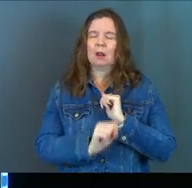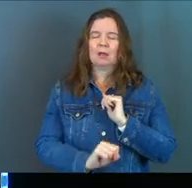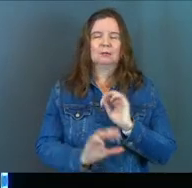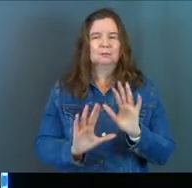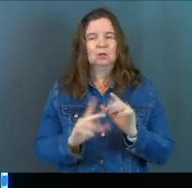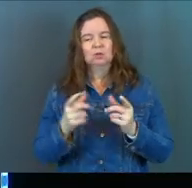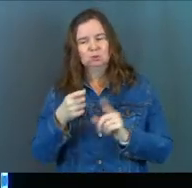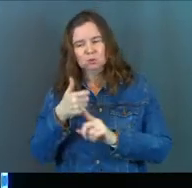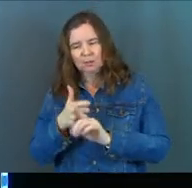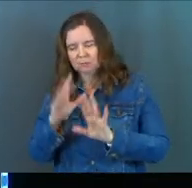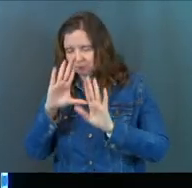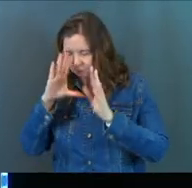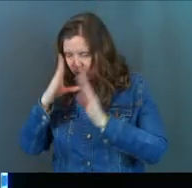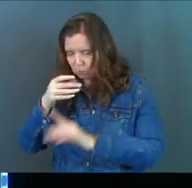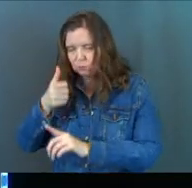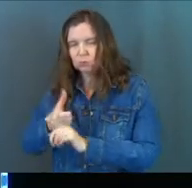now.